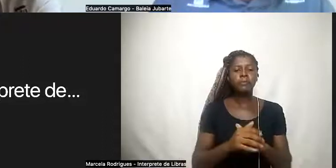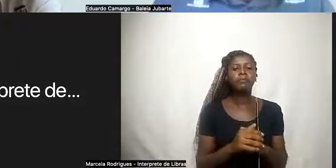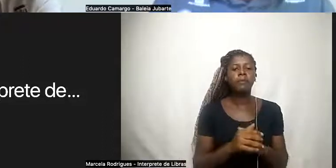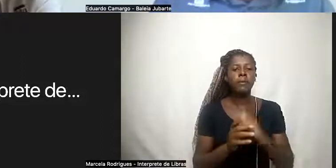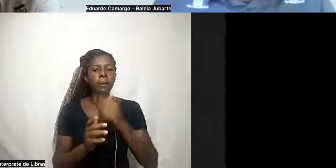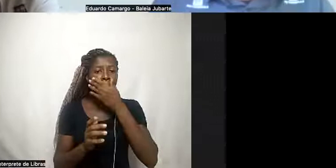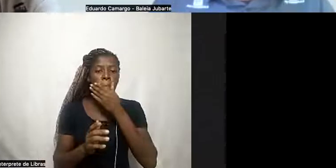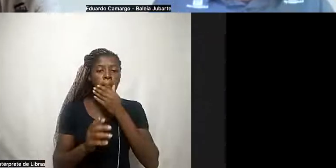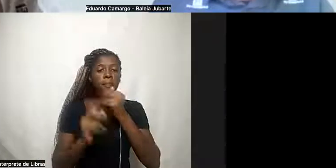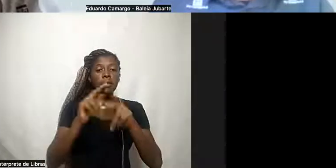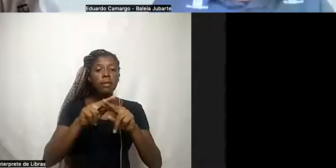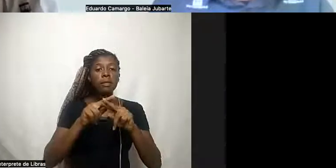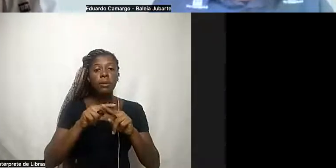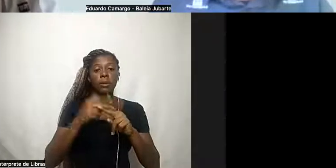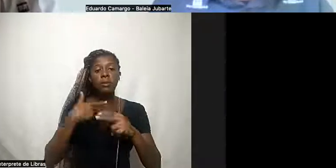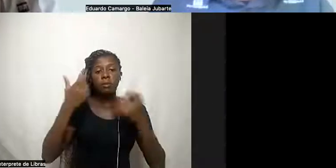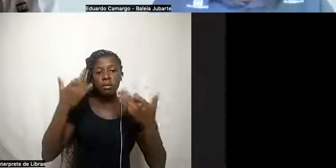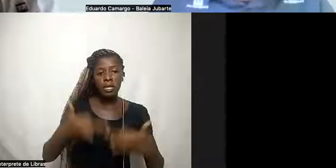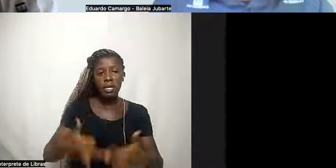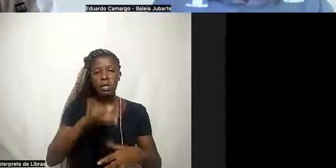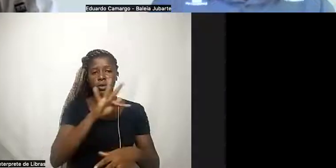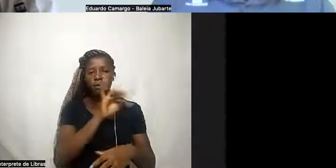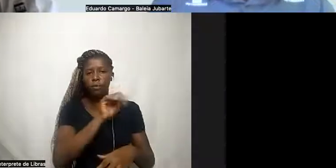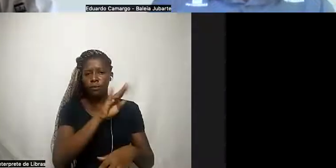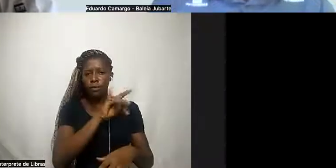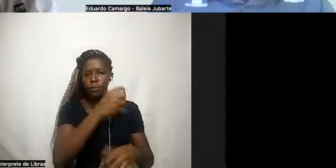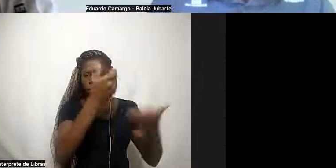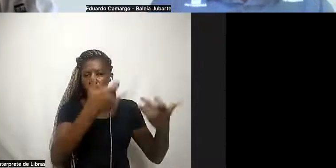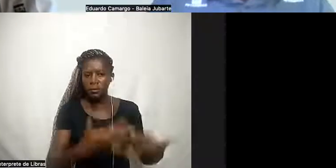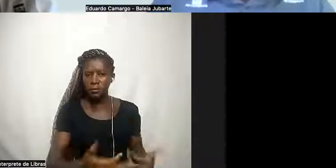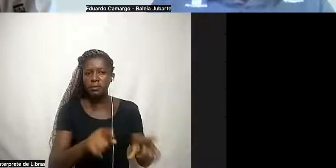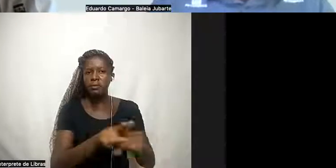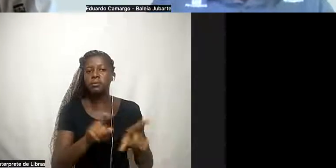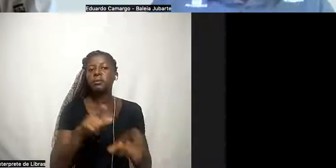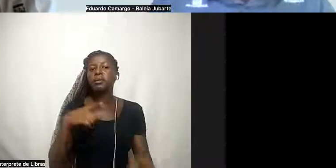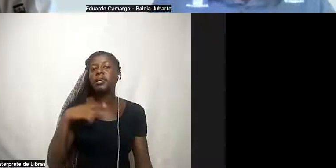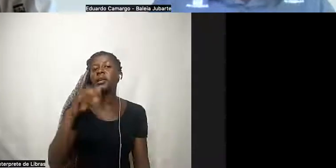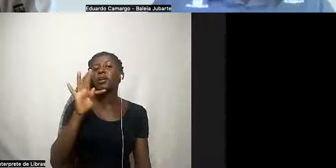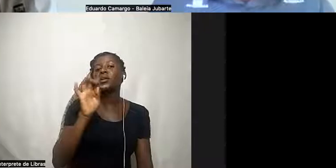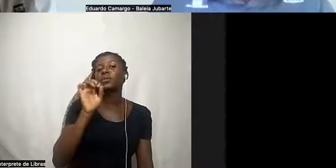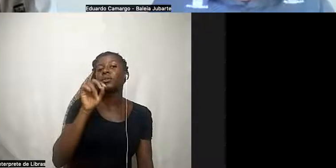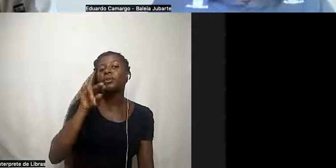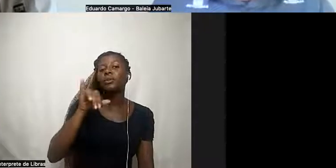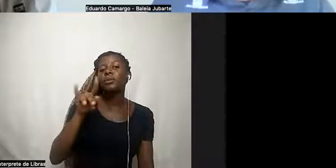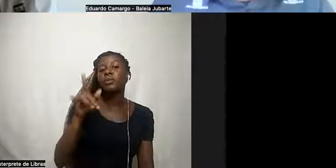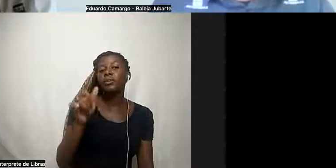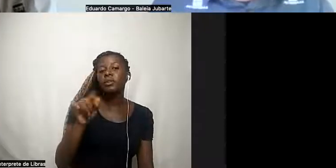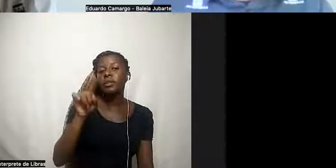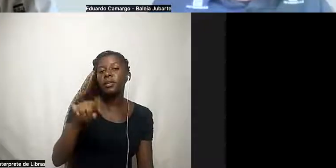The part of the cetaceans, I can mention what Flavio was commenting before. We were talking